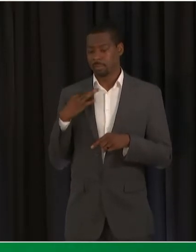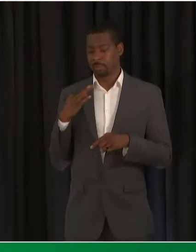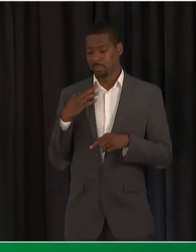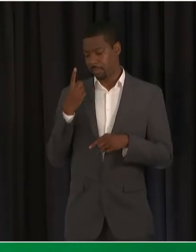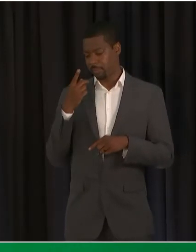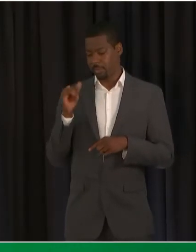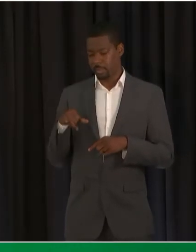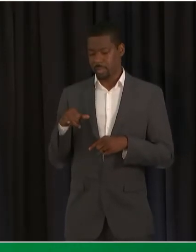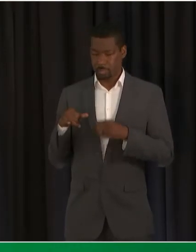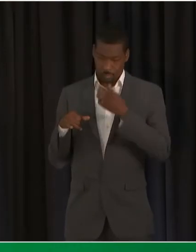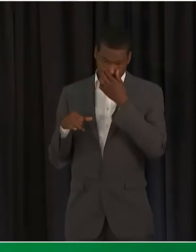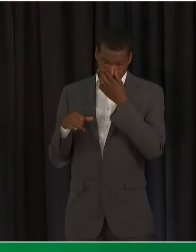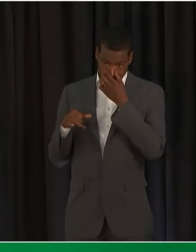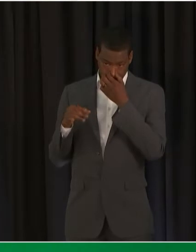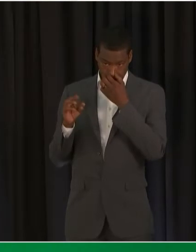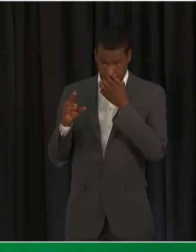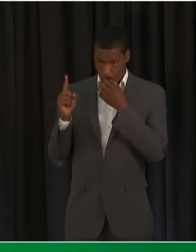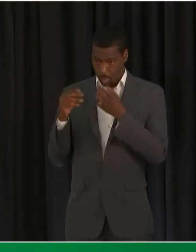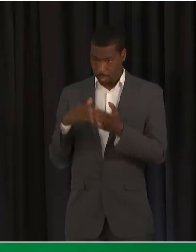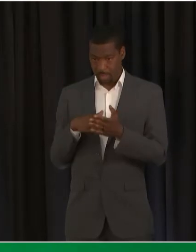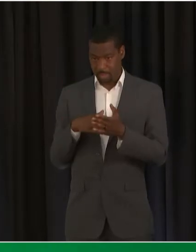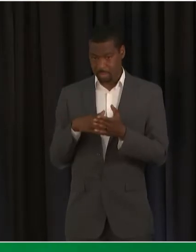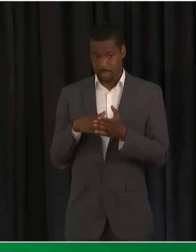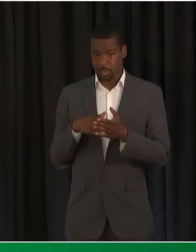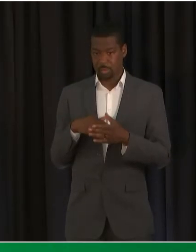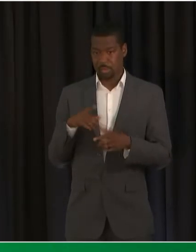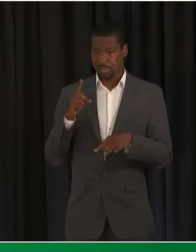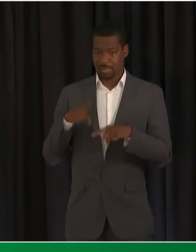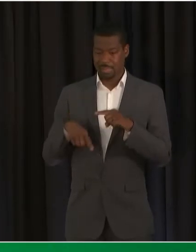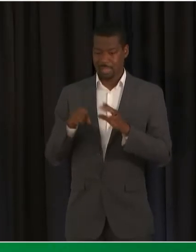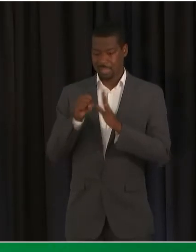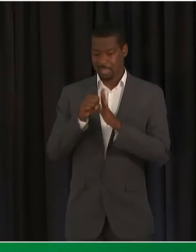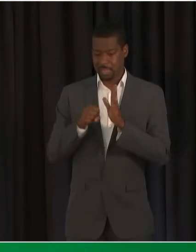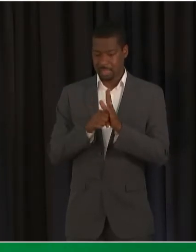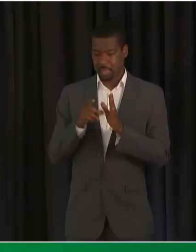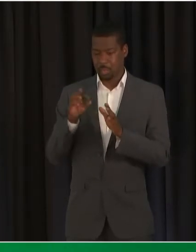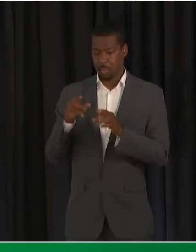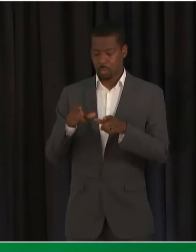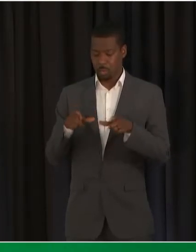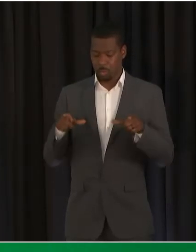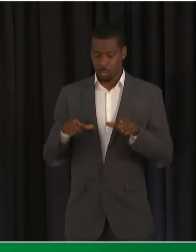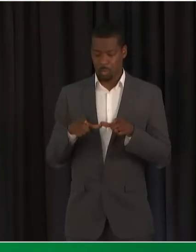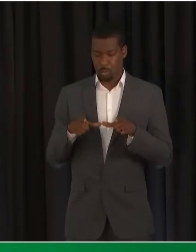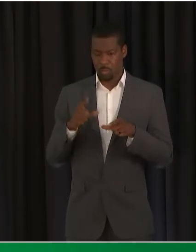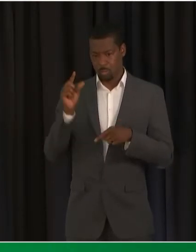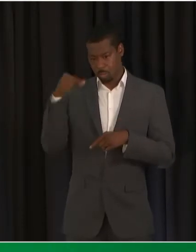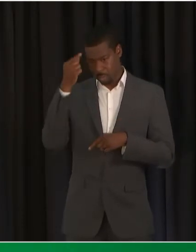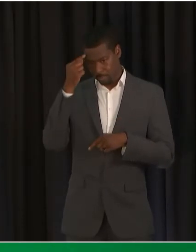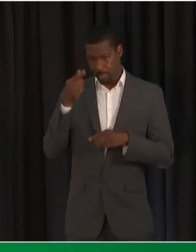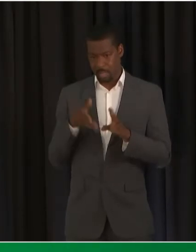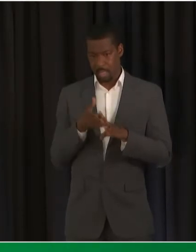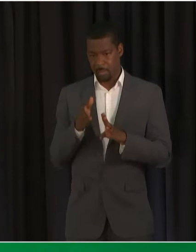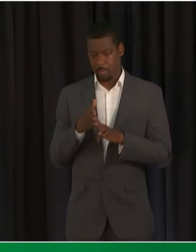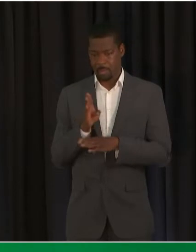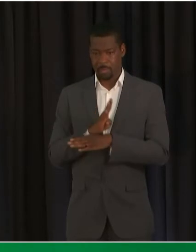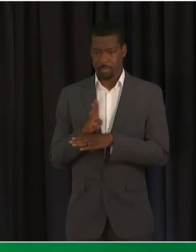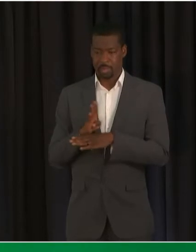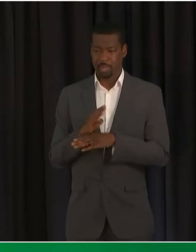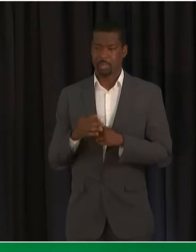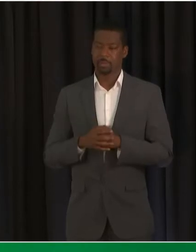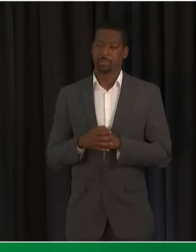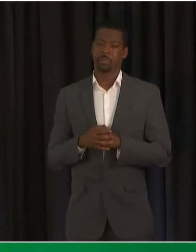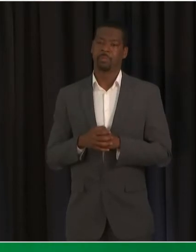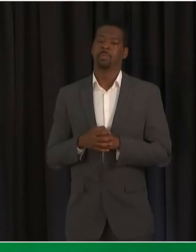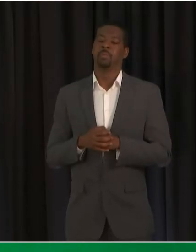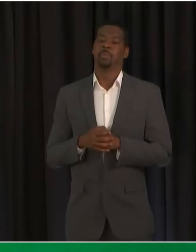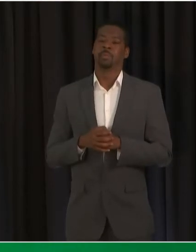funding of at least $1,000, and you can't be a state or local government operated business. All right? So next slide,